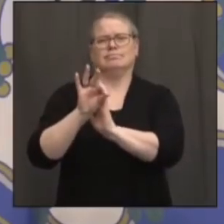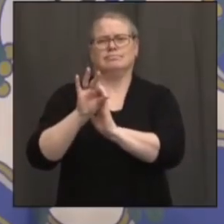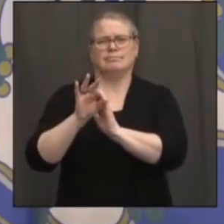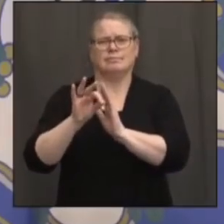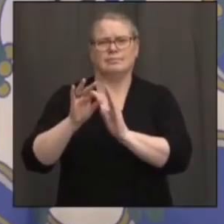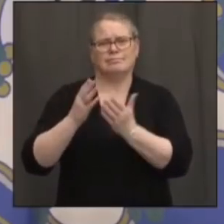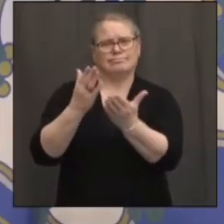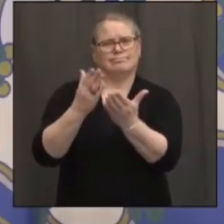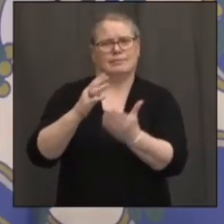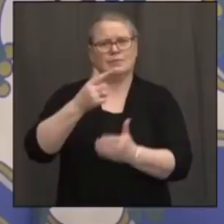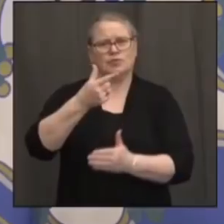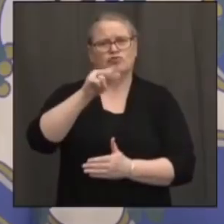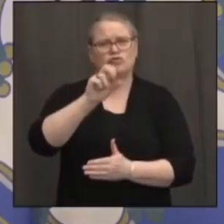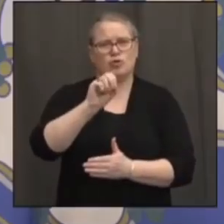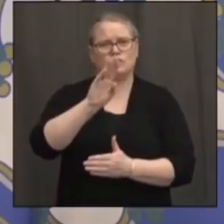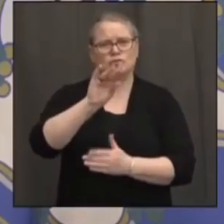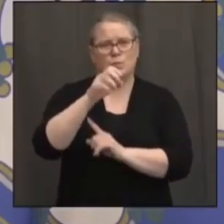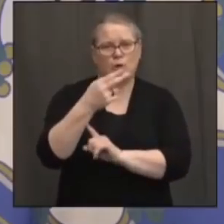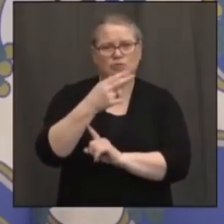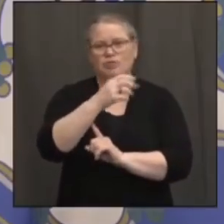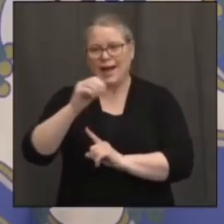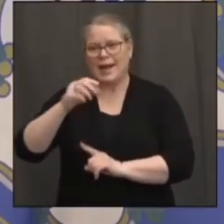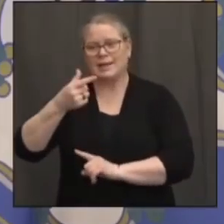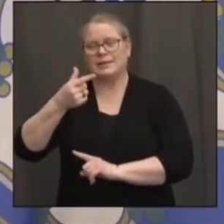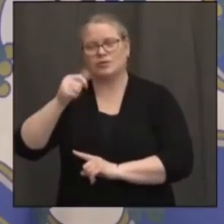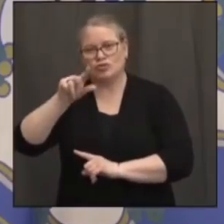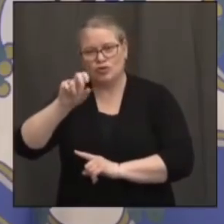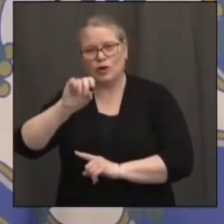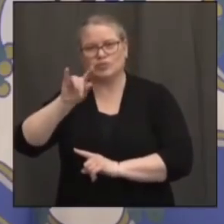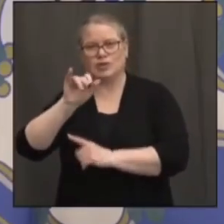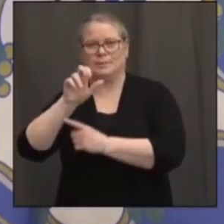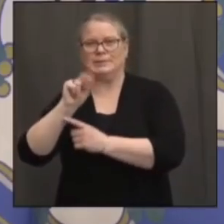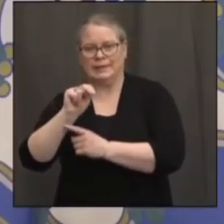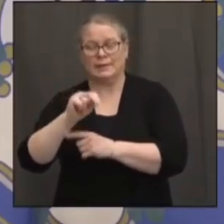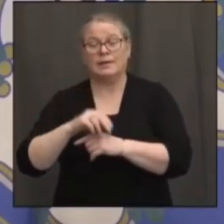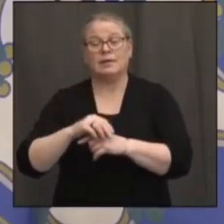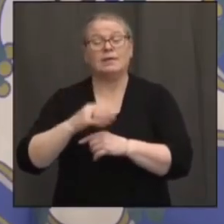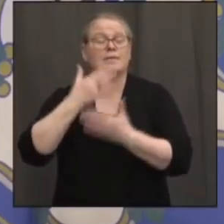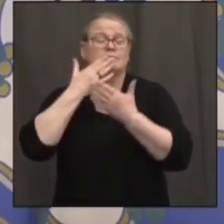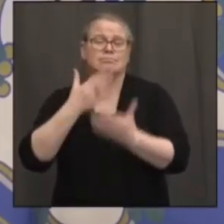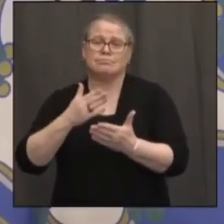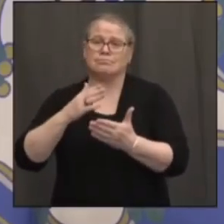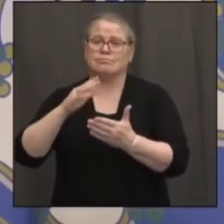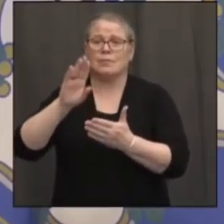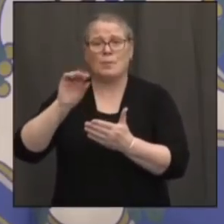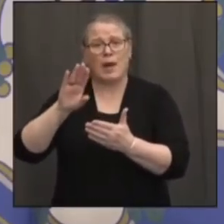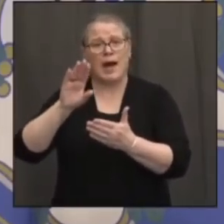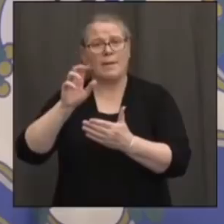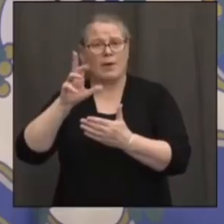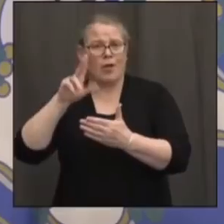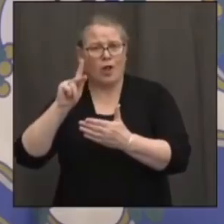And thankfully, Bob Clark left her an amazing team of lawyers in the general counsel's office who have been